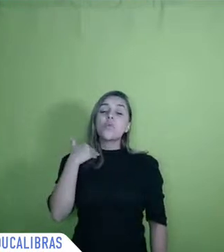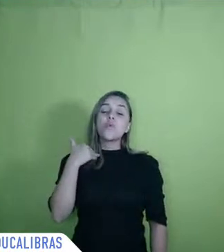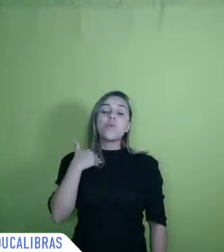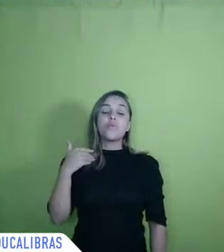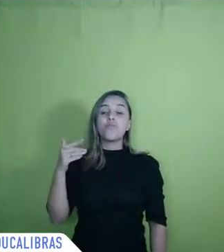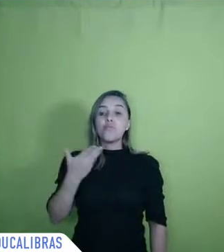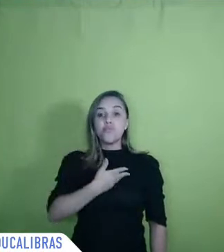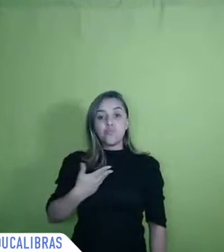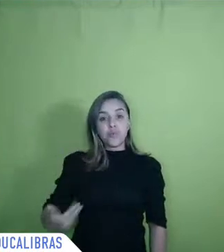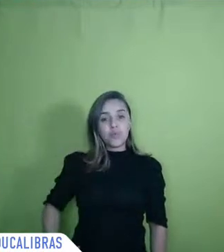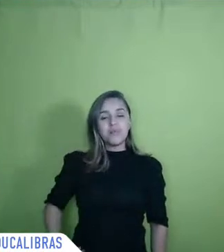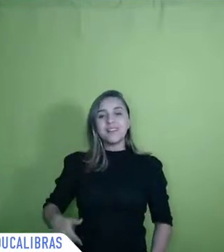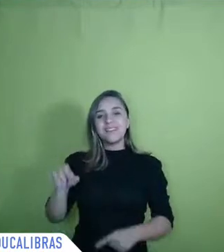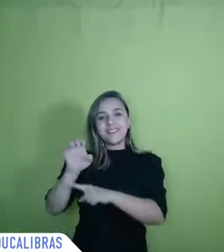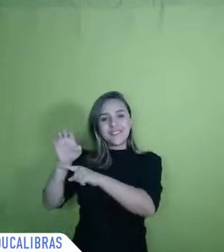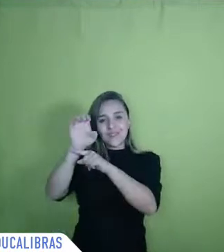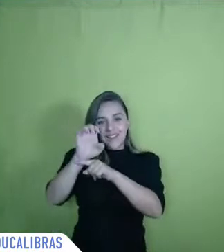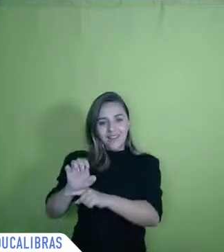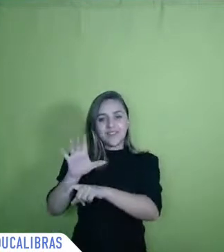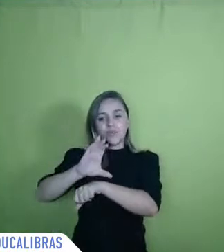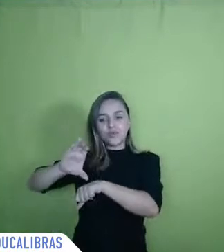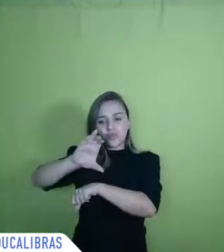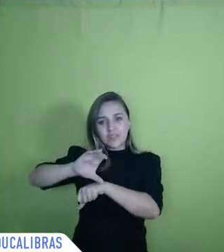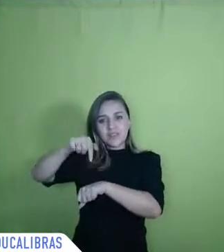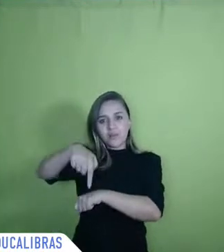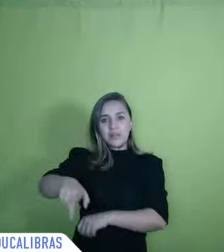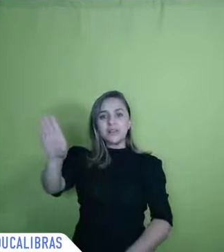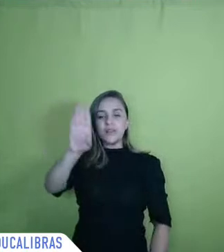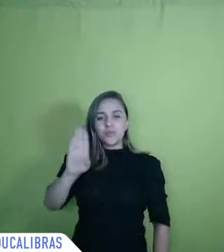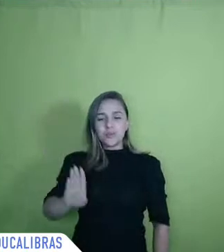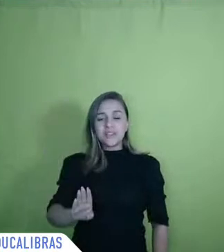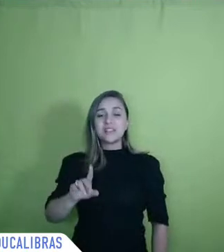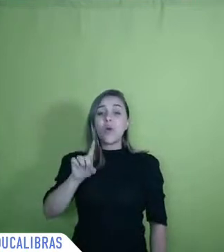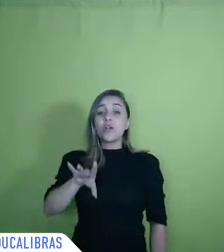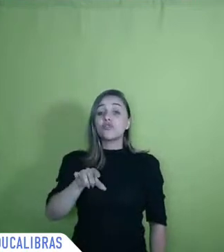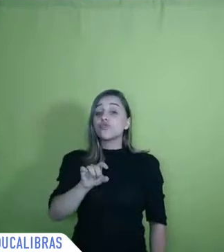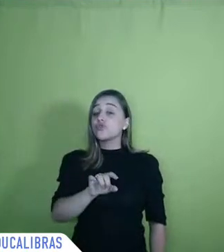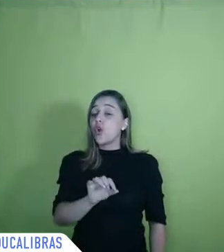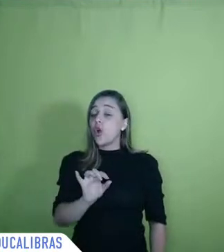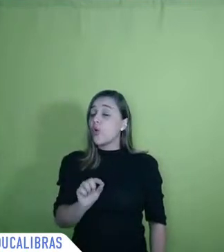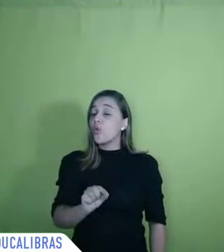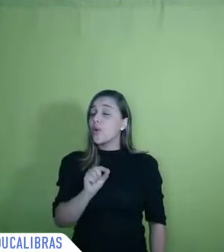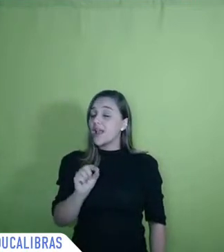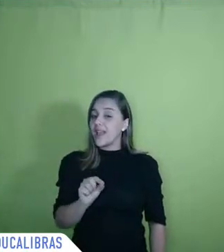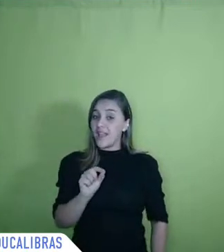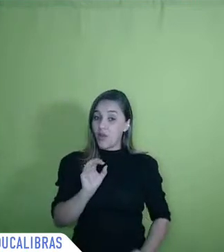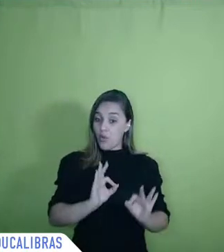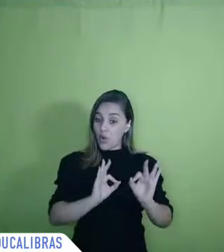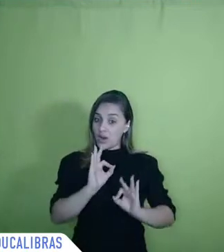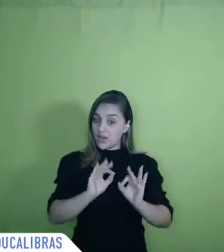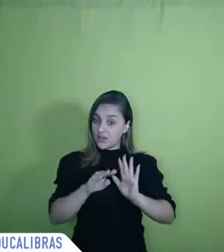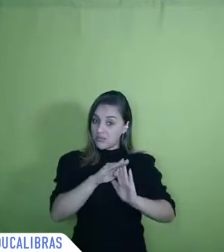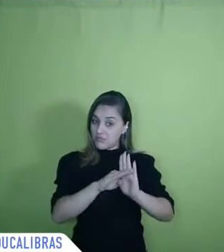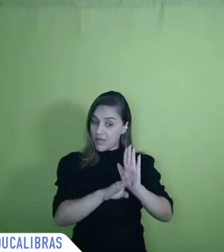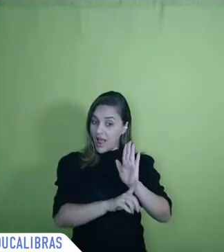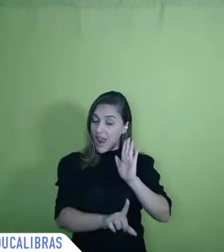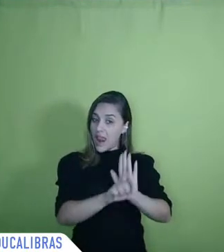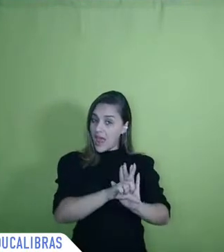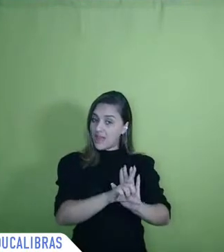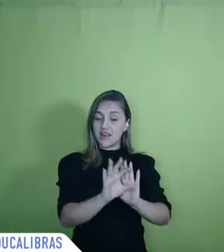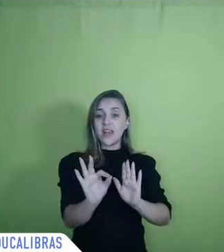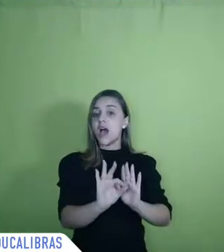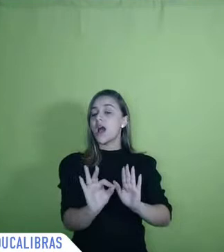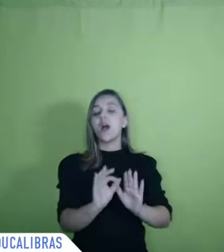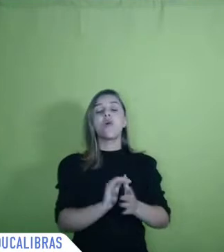the role of banks and the state. And the state is not only a